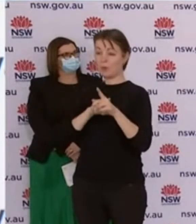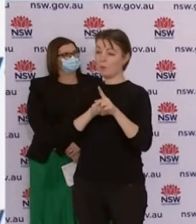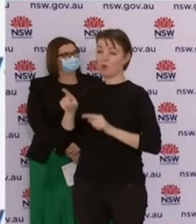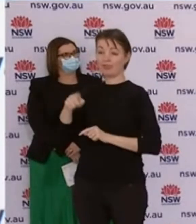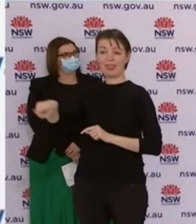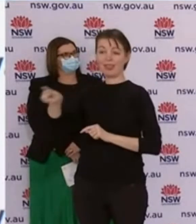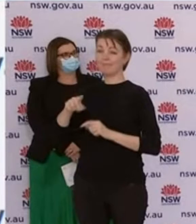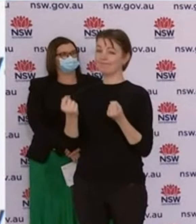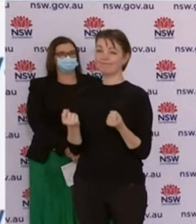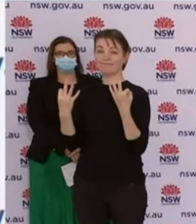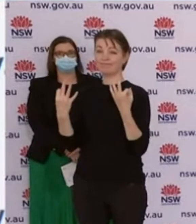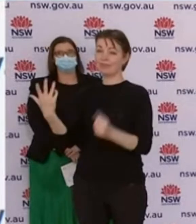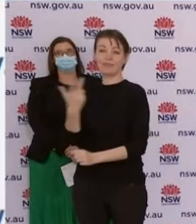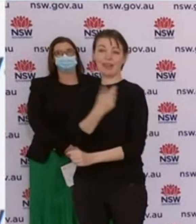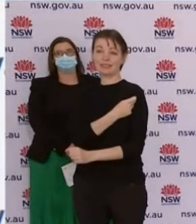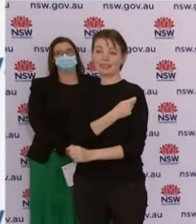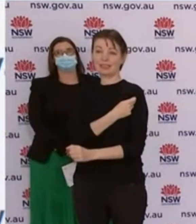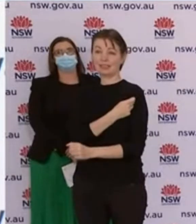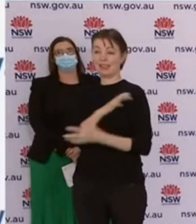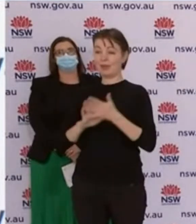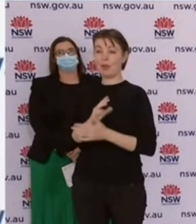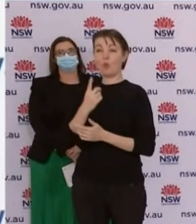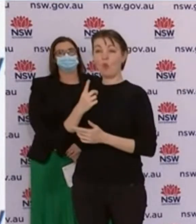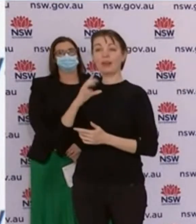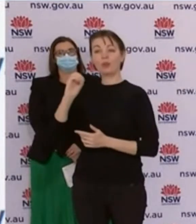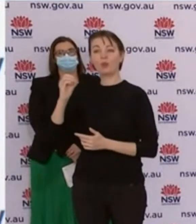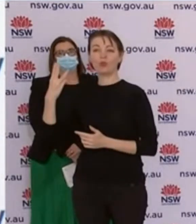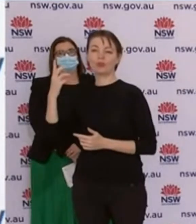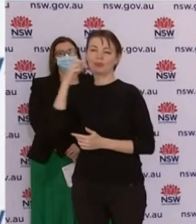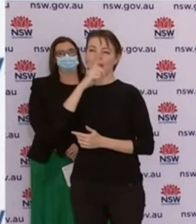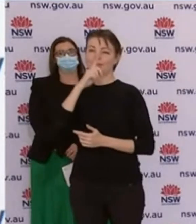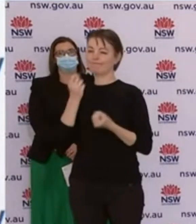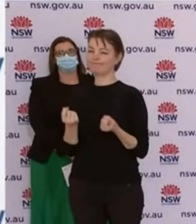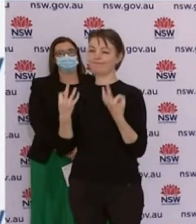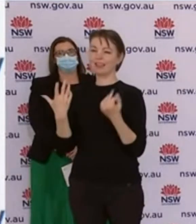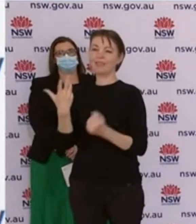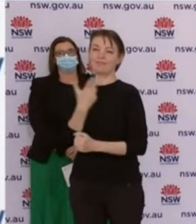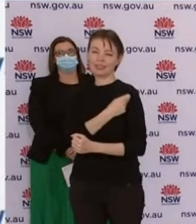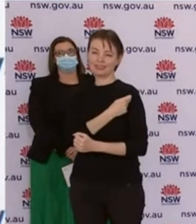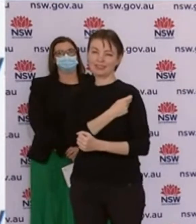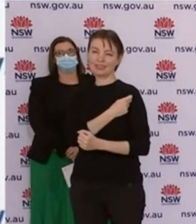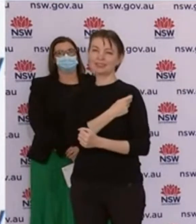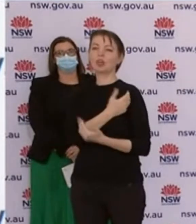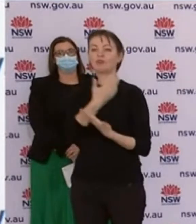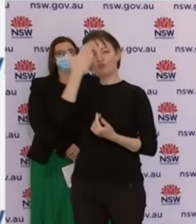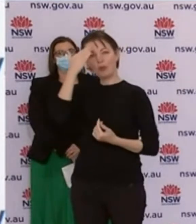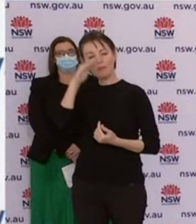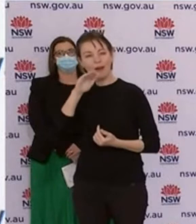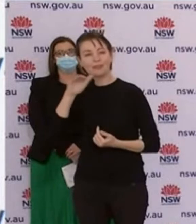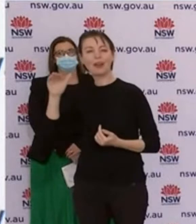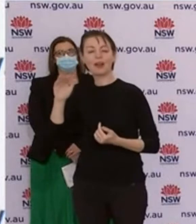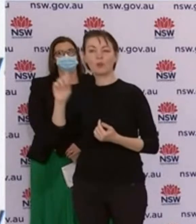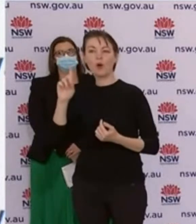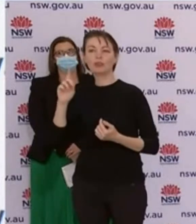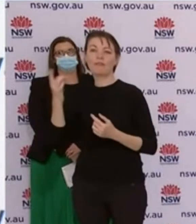not vaccinated, and that's 103 people not vaccinated. So again, a reminder to everybody about how